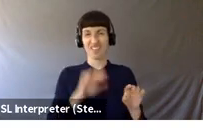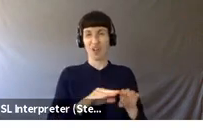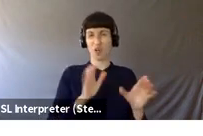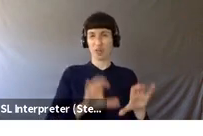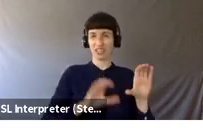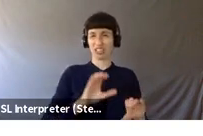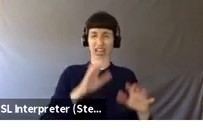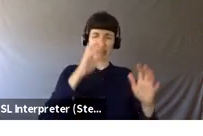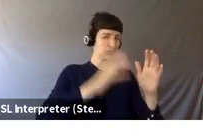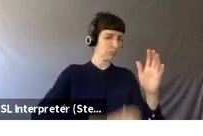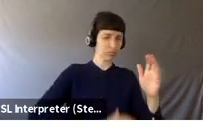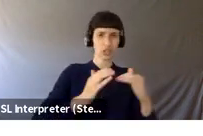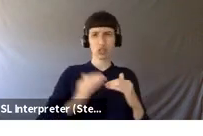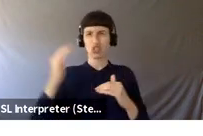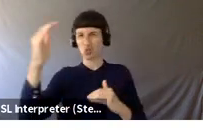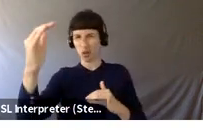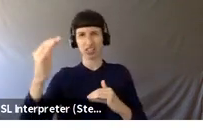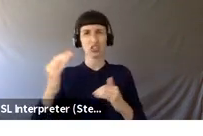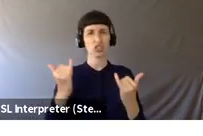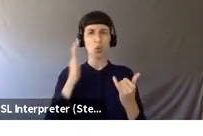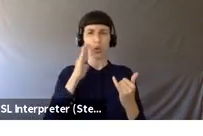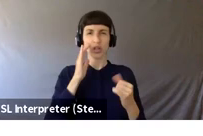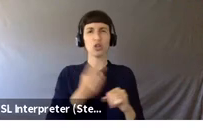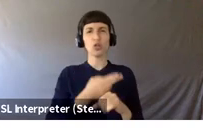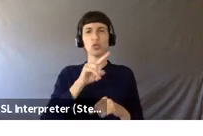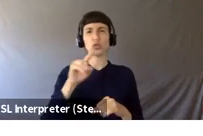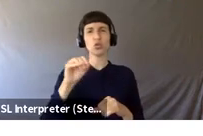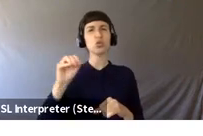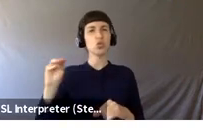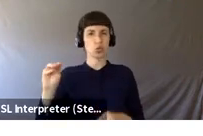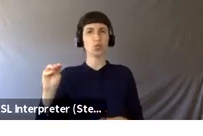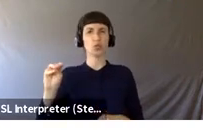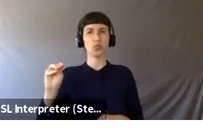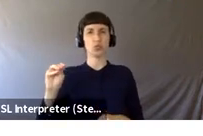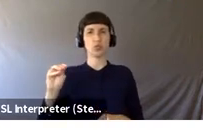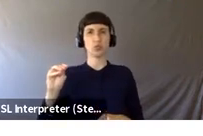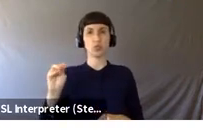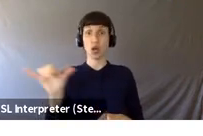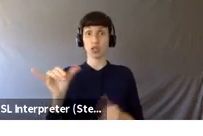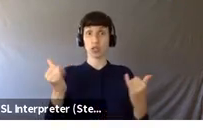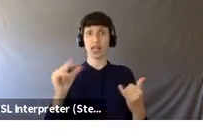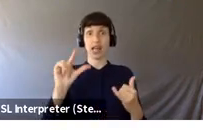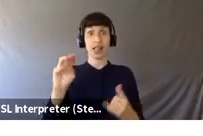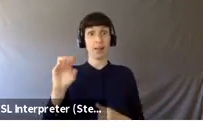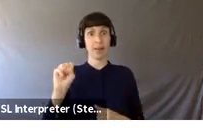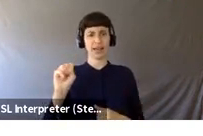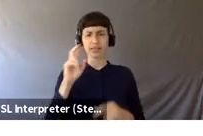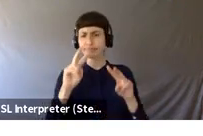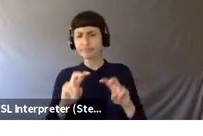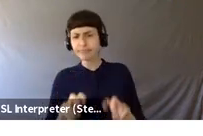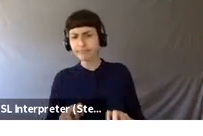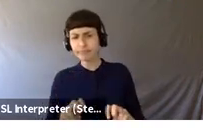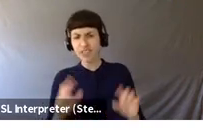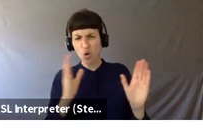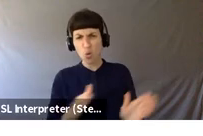some features in Zoom today to engage you as learners. Then we're going to be really looking at, in your LMS today, what's the organization, and then how